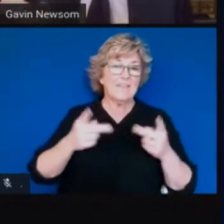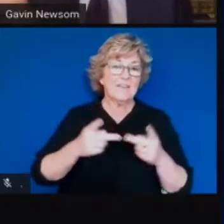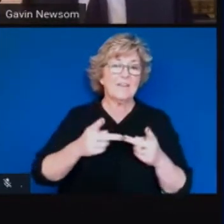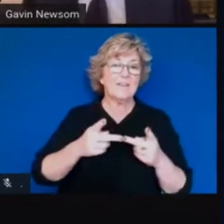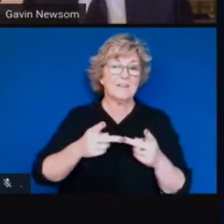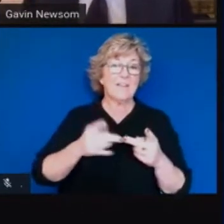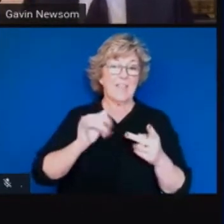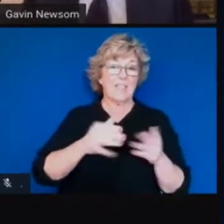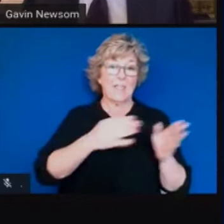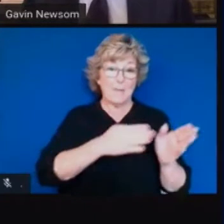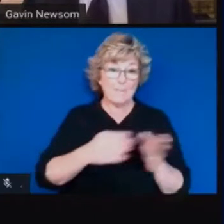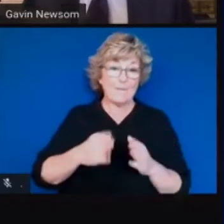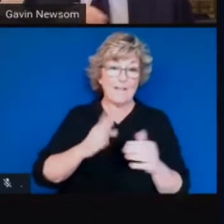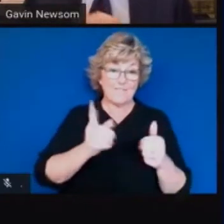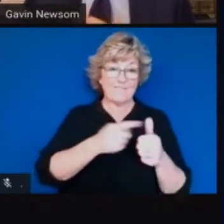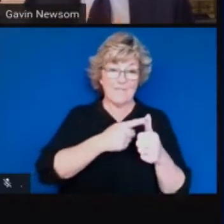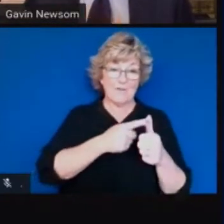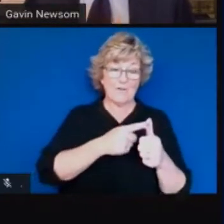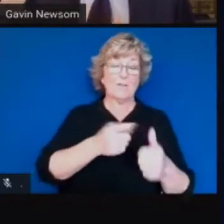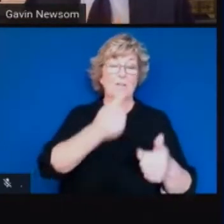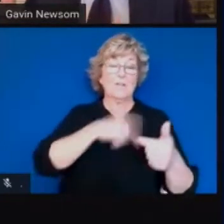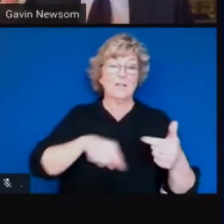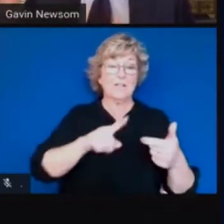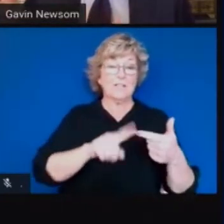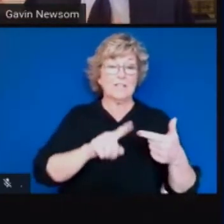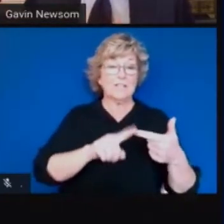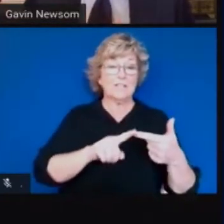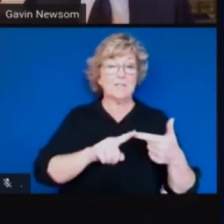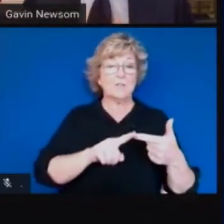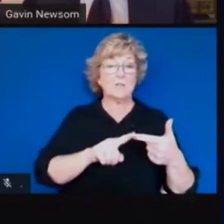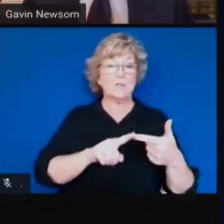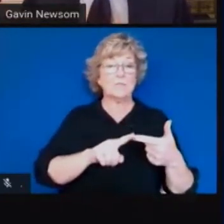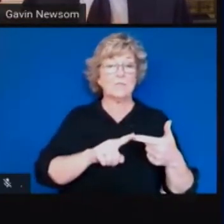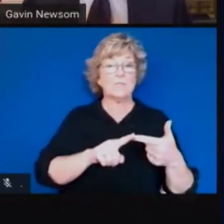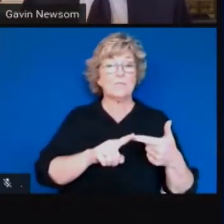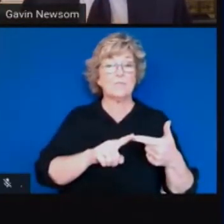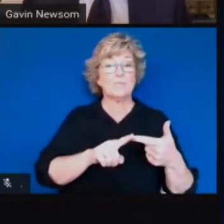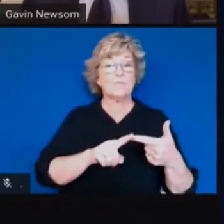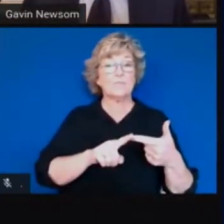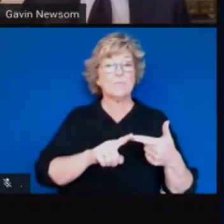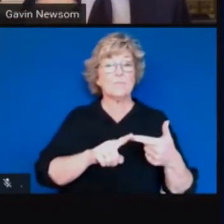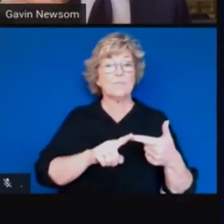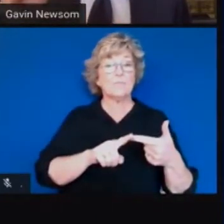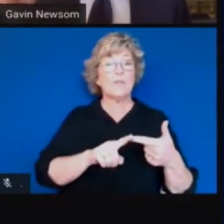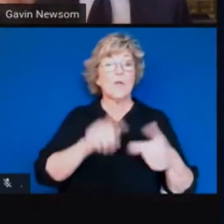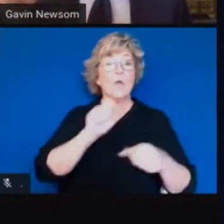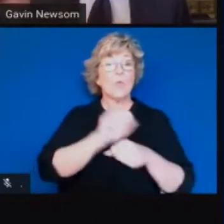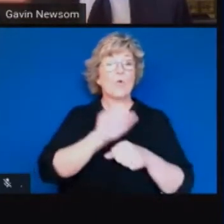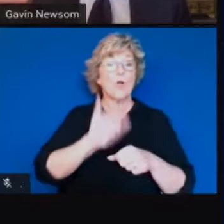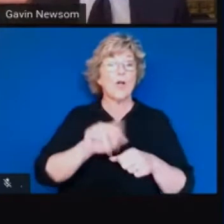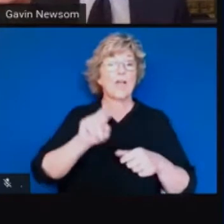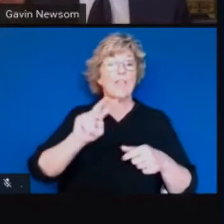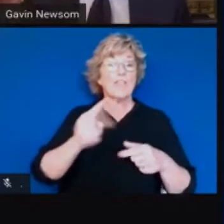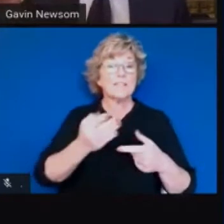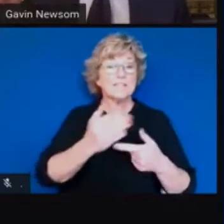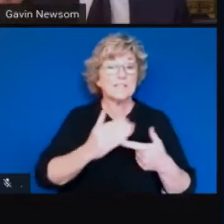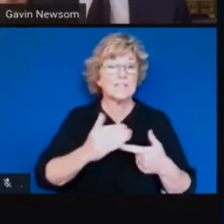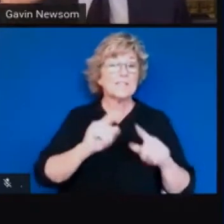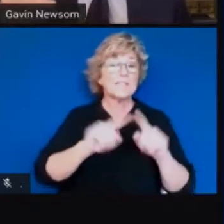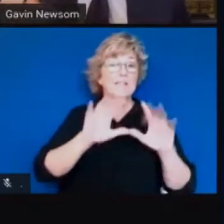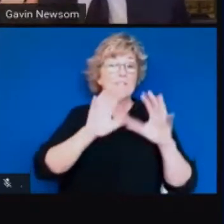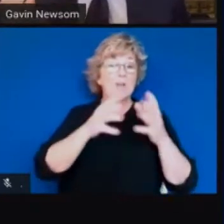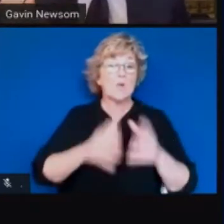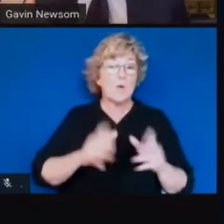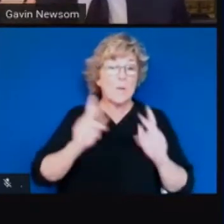Plan 1B is the next phase. The guidelines working group has been working on that phase, populations as well